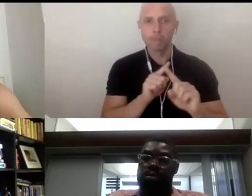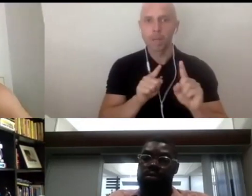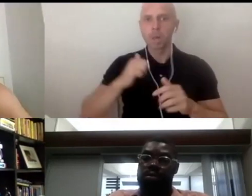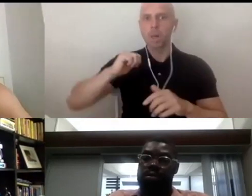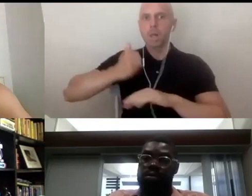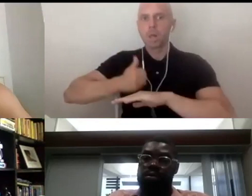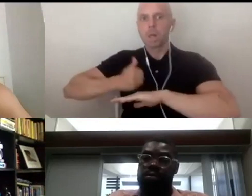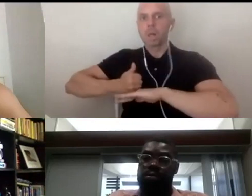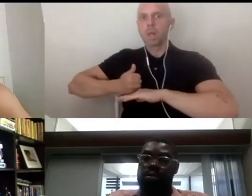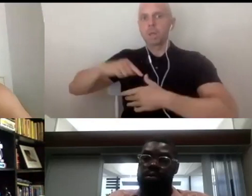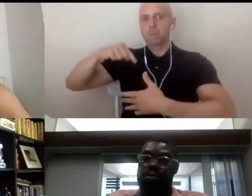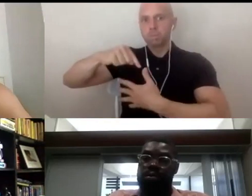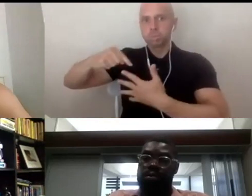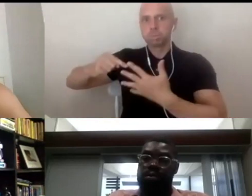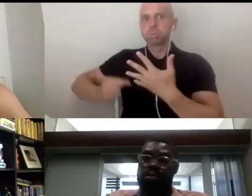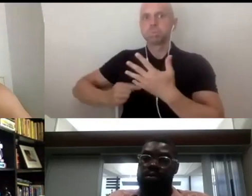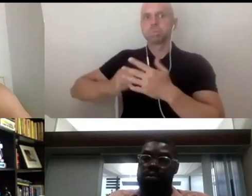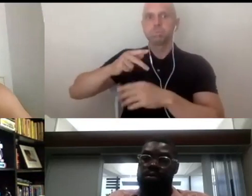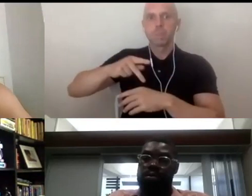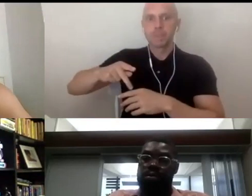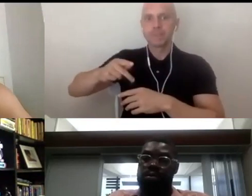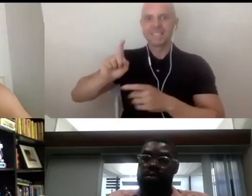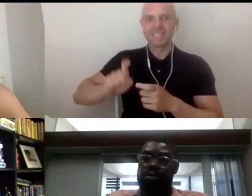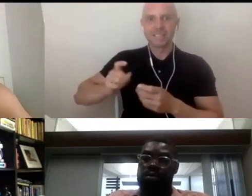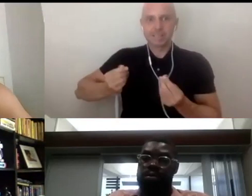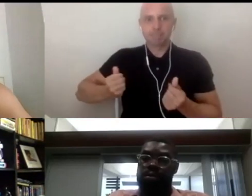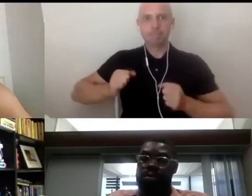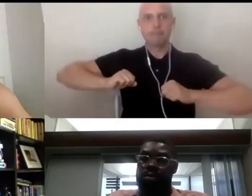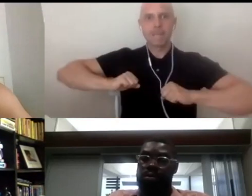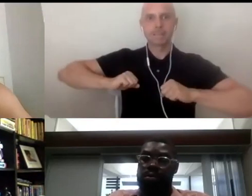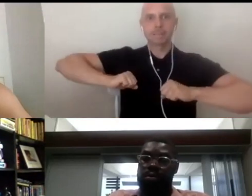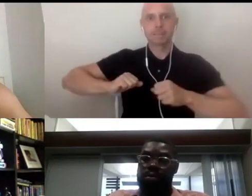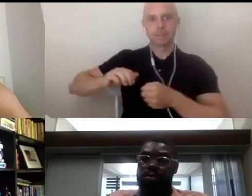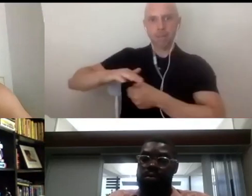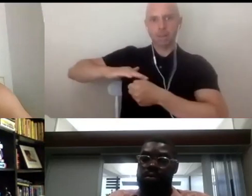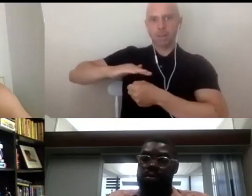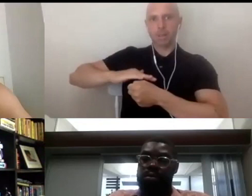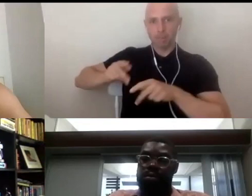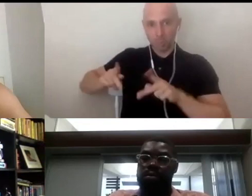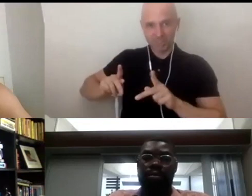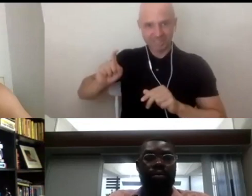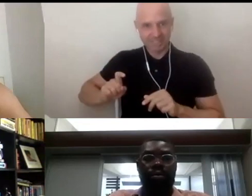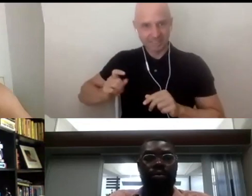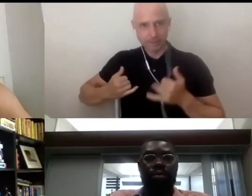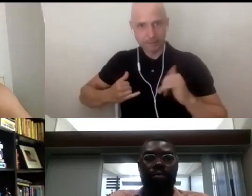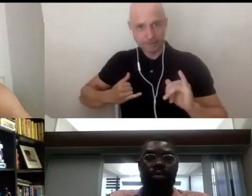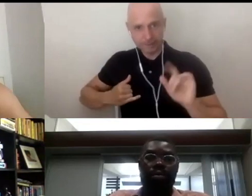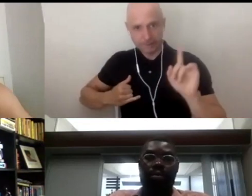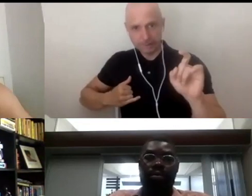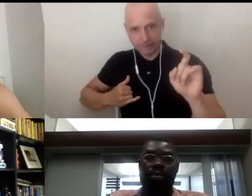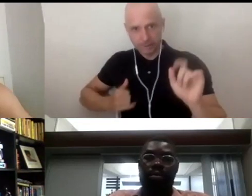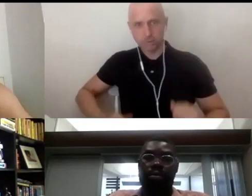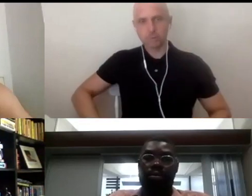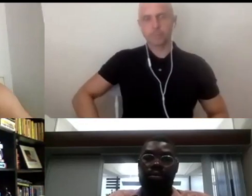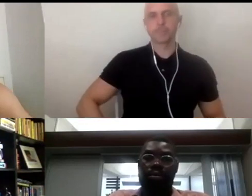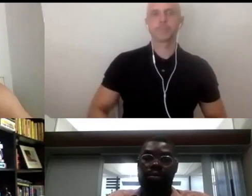So I'll start. I'm not sure if Sally, you have anything to add. I know you guys are familiar with the arts in the park. I mean, with any permit, there are